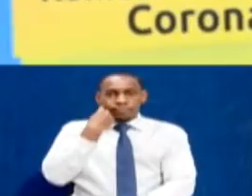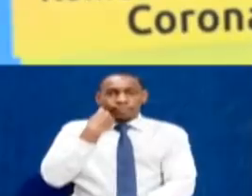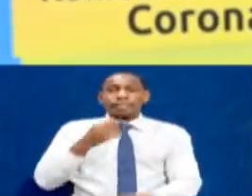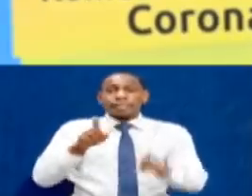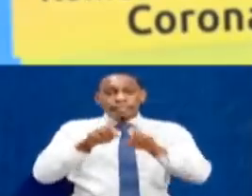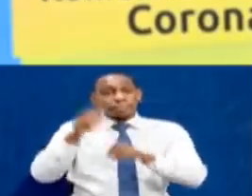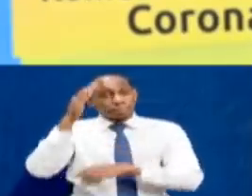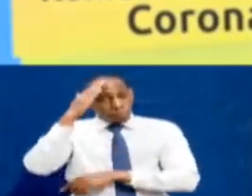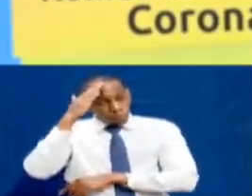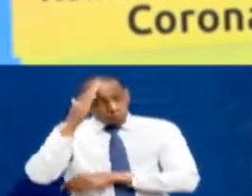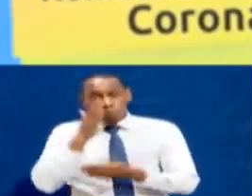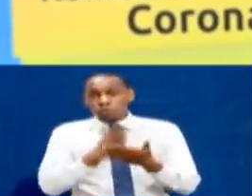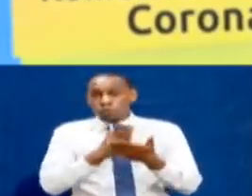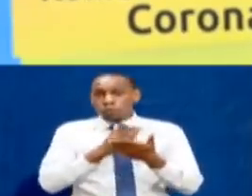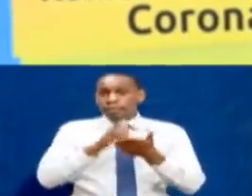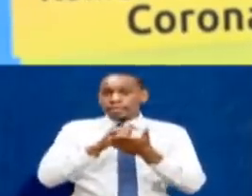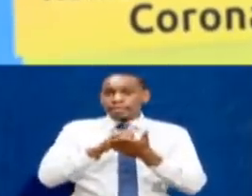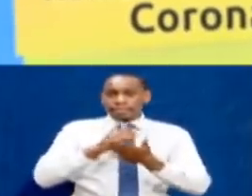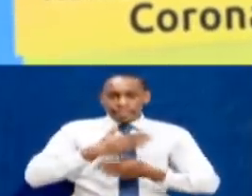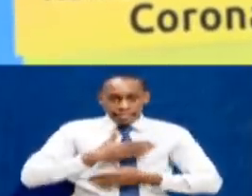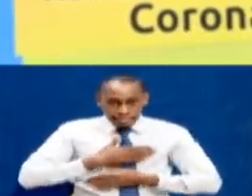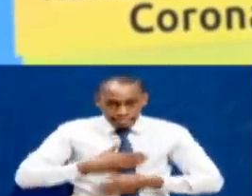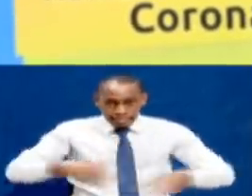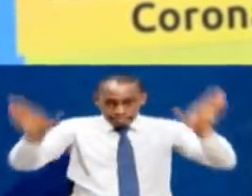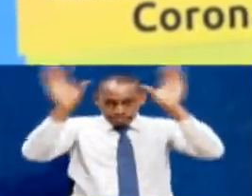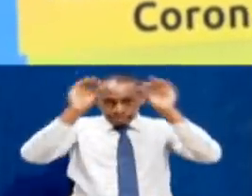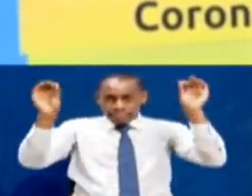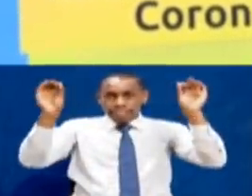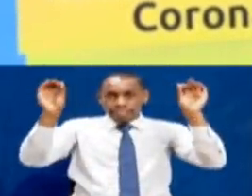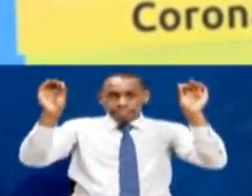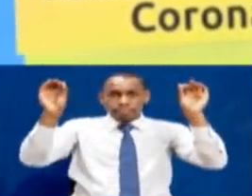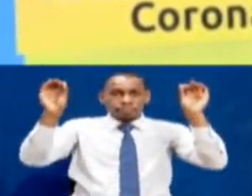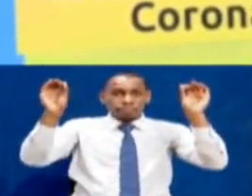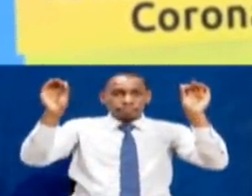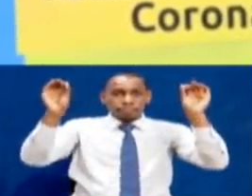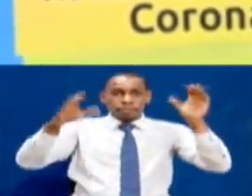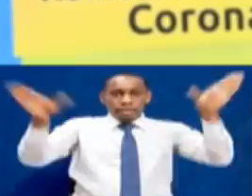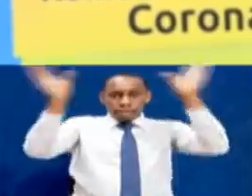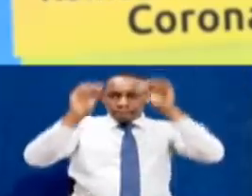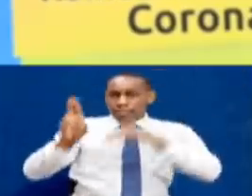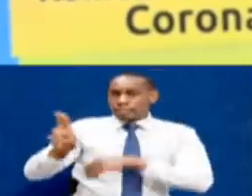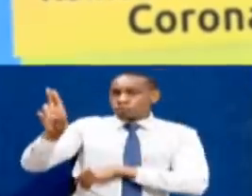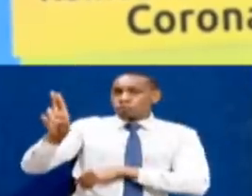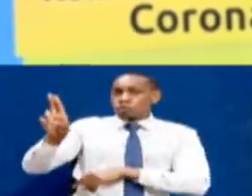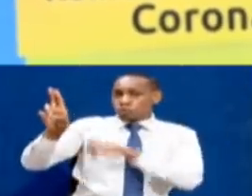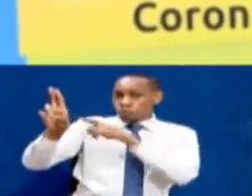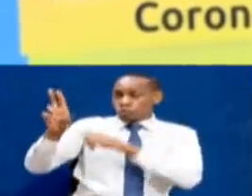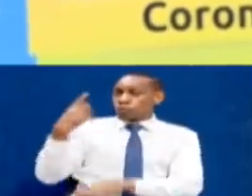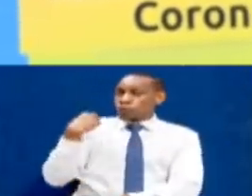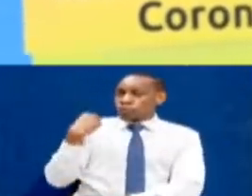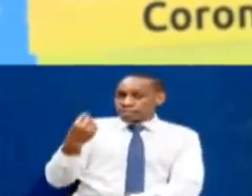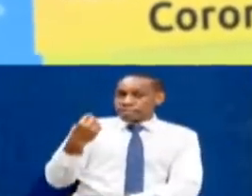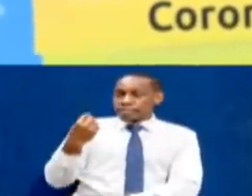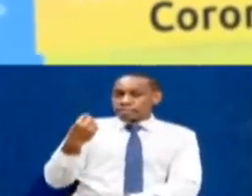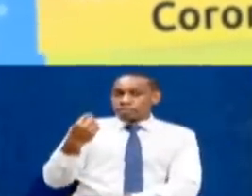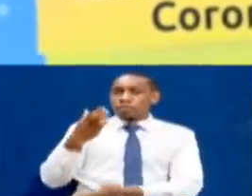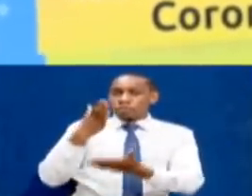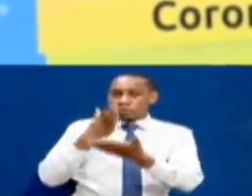As you are aware, His Excellency the President, President Uhuru Kenyatta, yesterday made